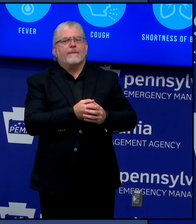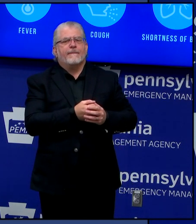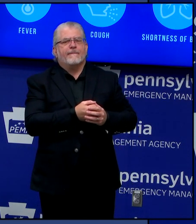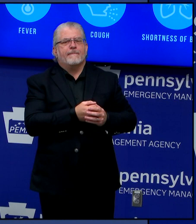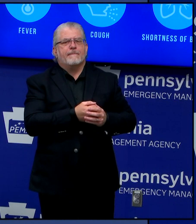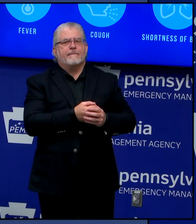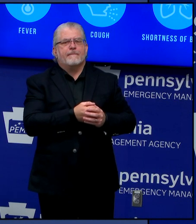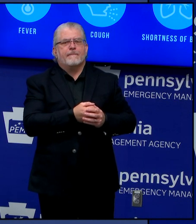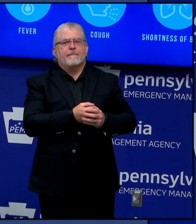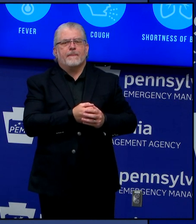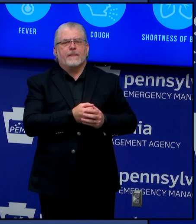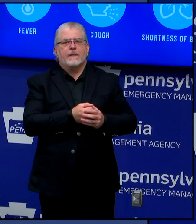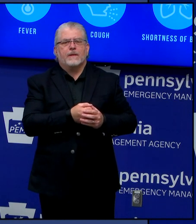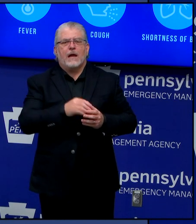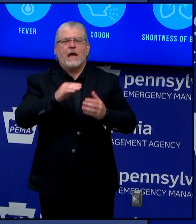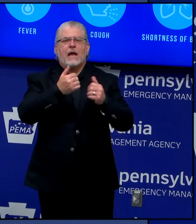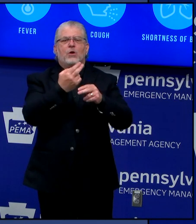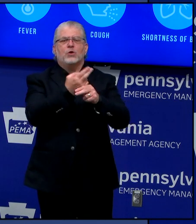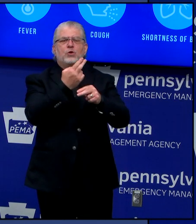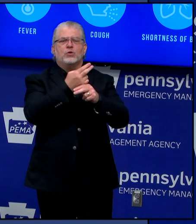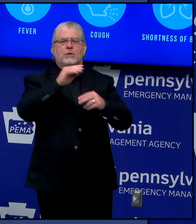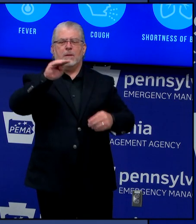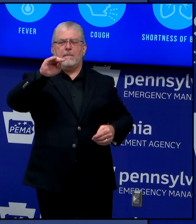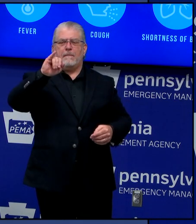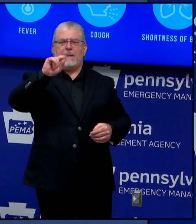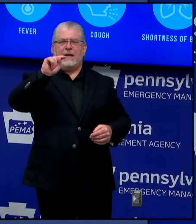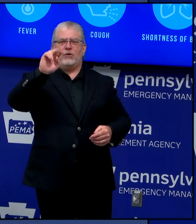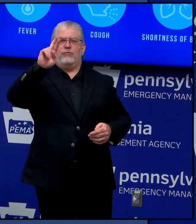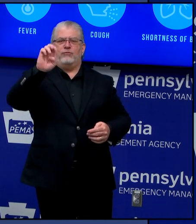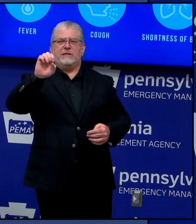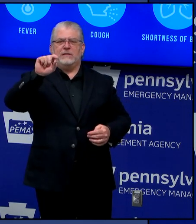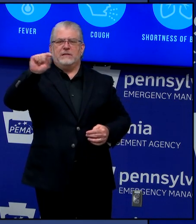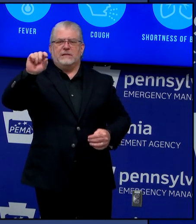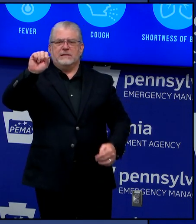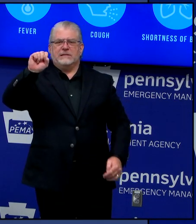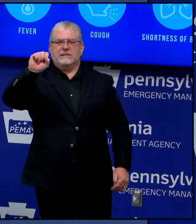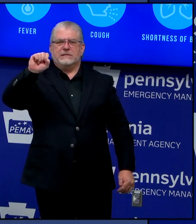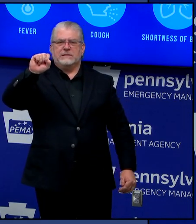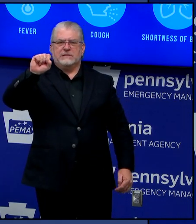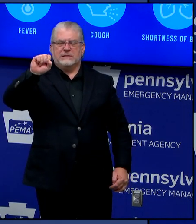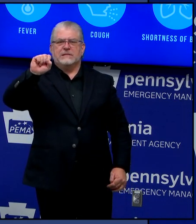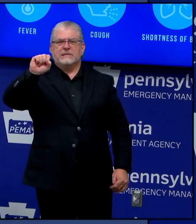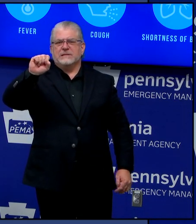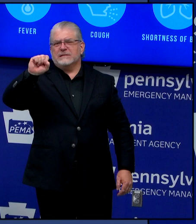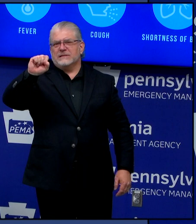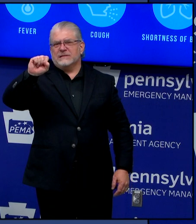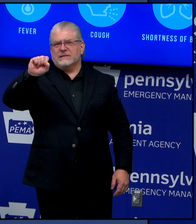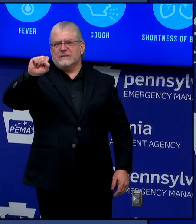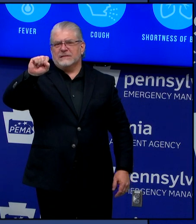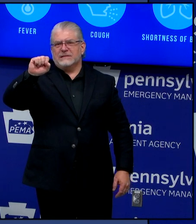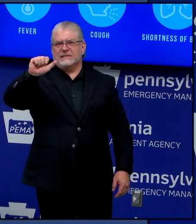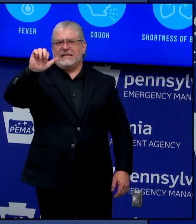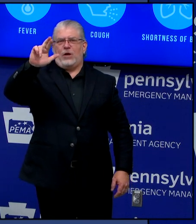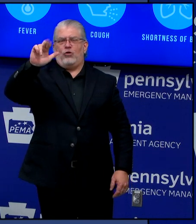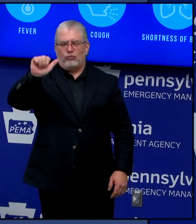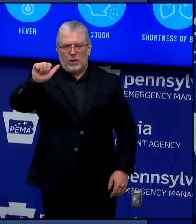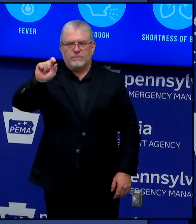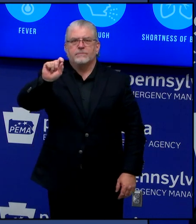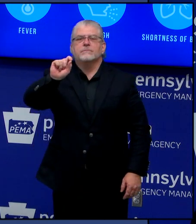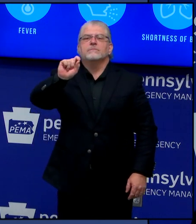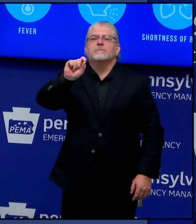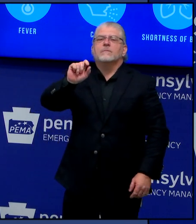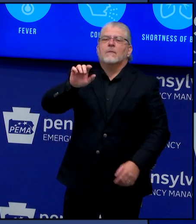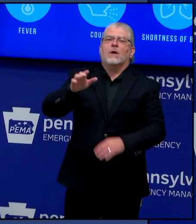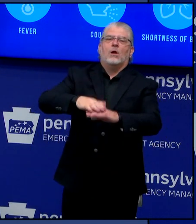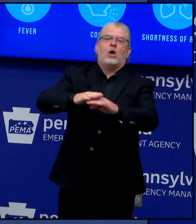and how has it been working thus far? Well, we actually have started using it in the last day or so. I believe we've had our first two